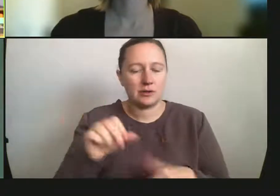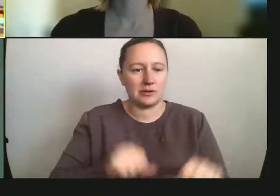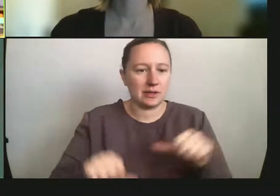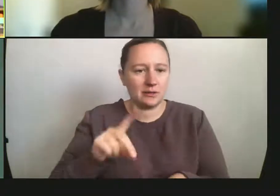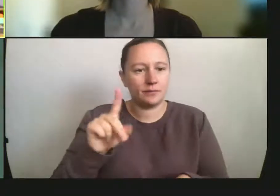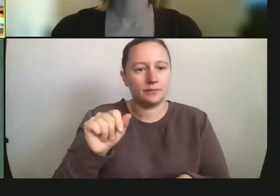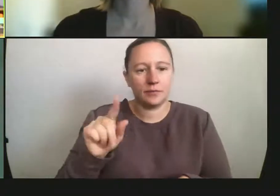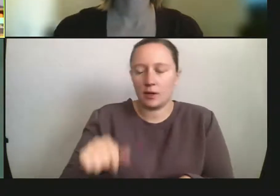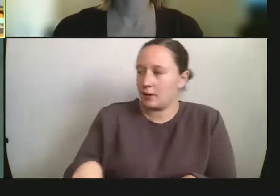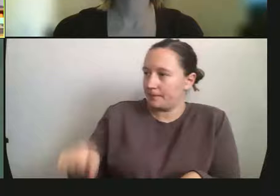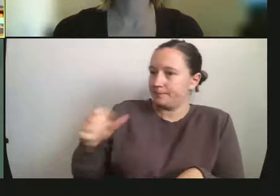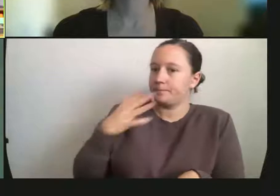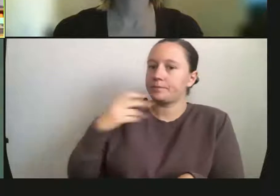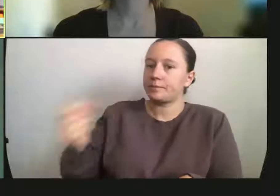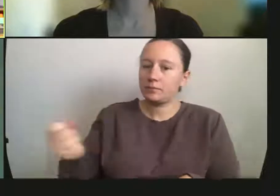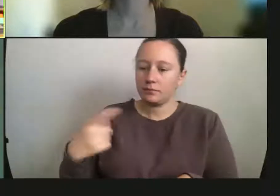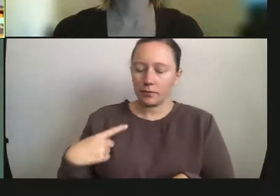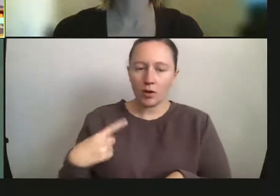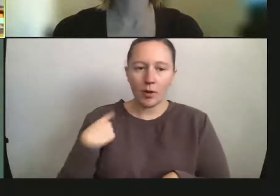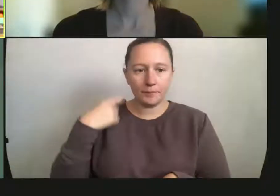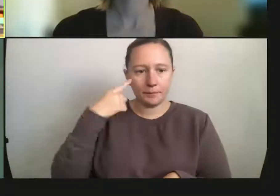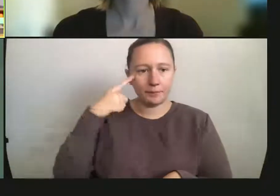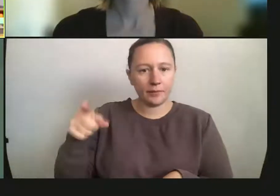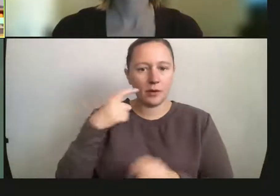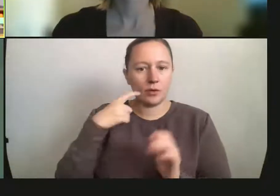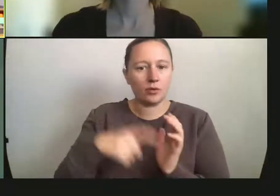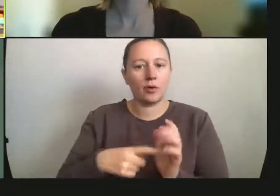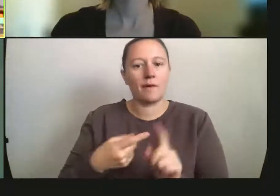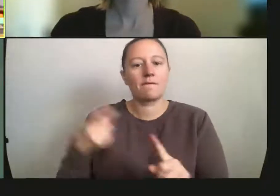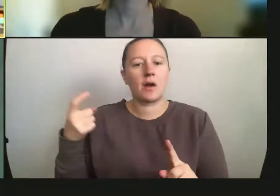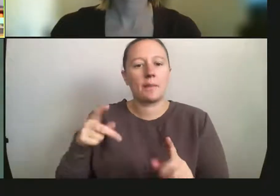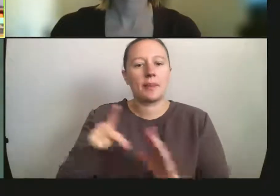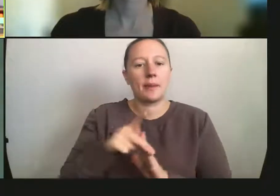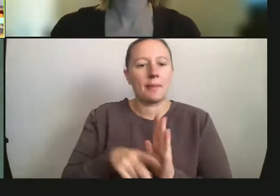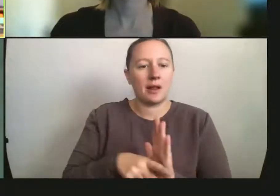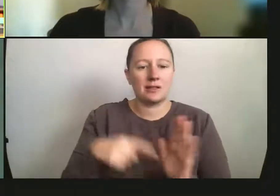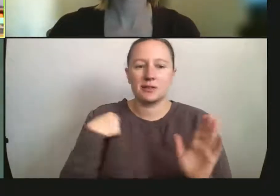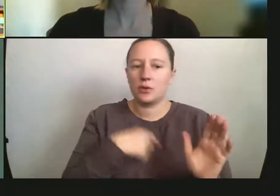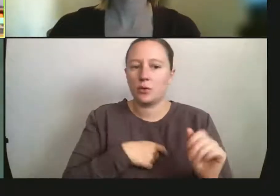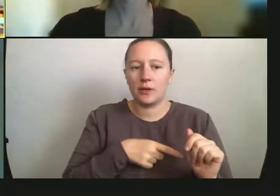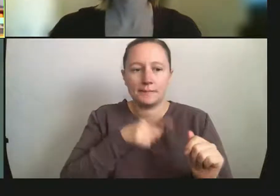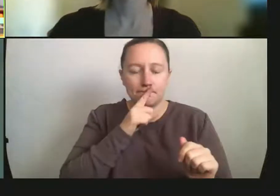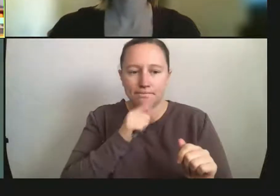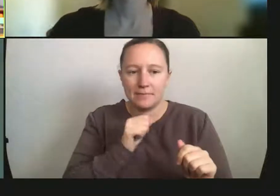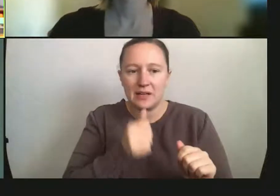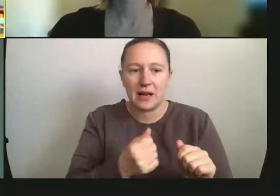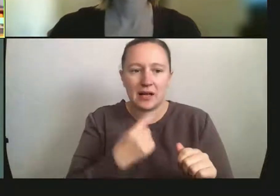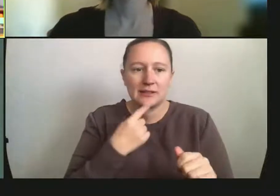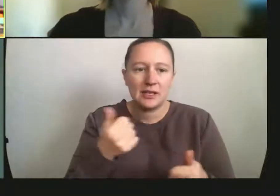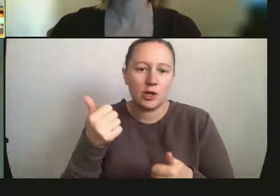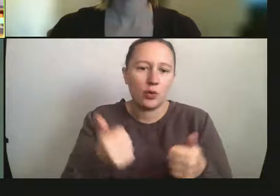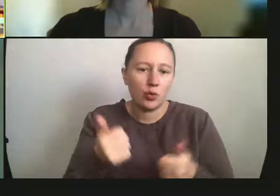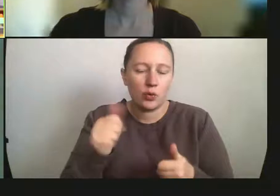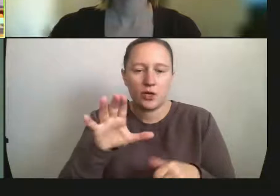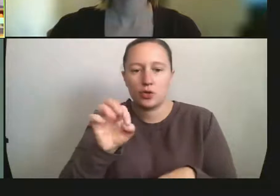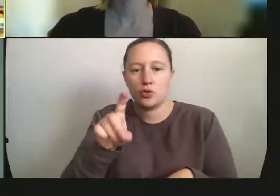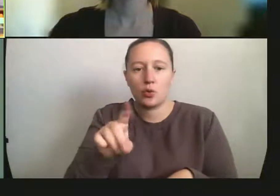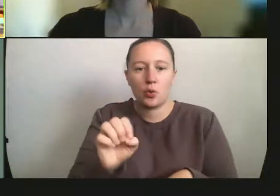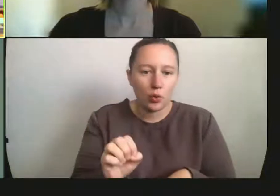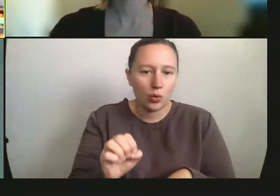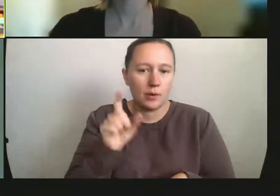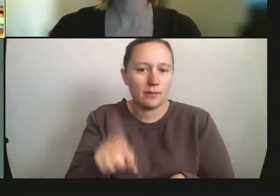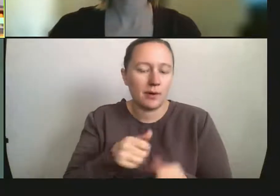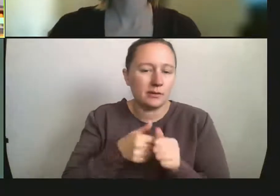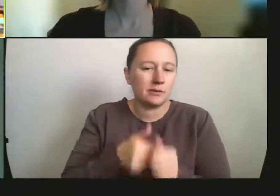That's a great question. And I think you'll notice from the policy that we haven't explicitly clarified like what codes are subject to it or